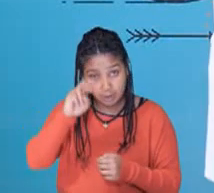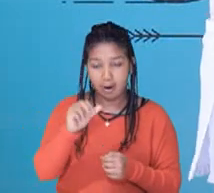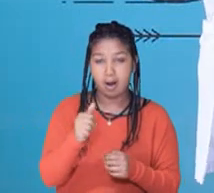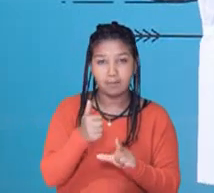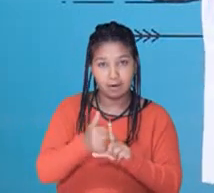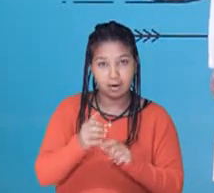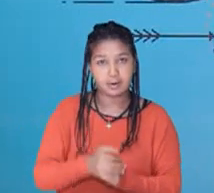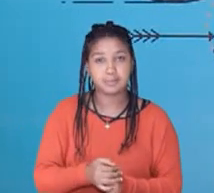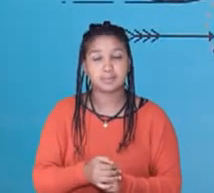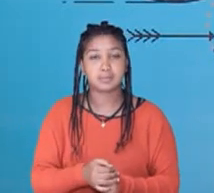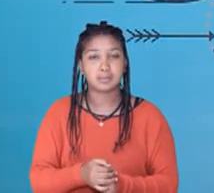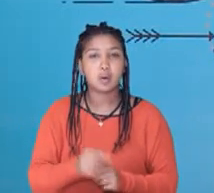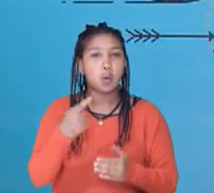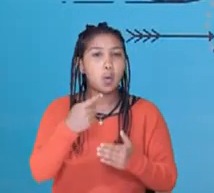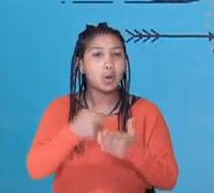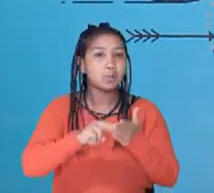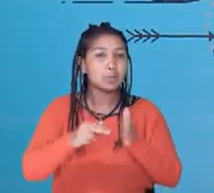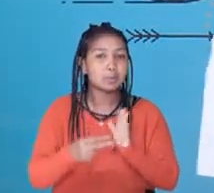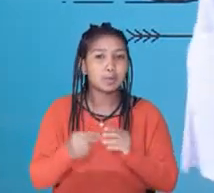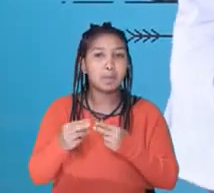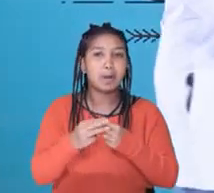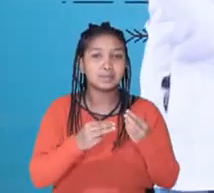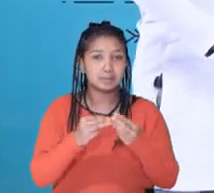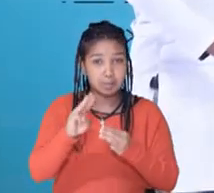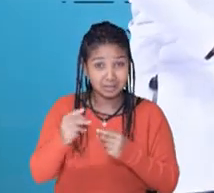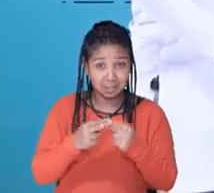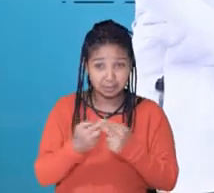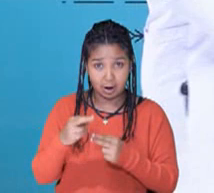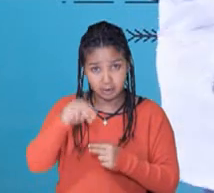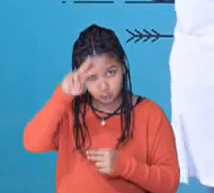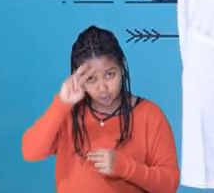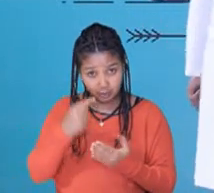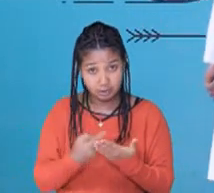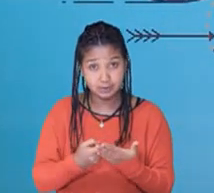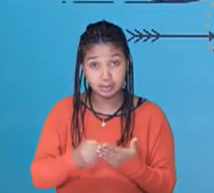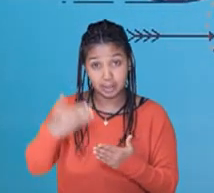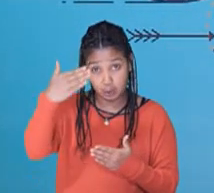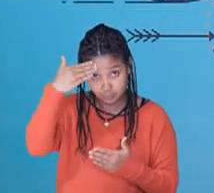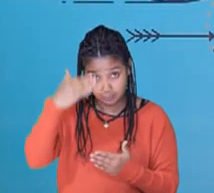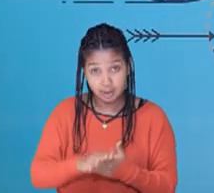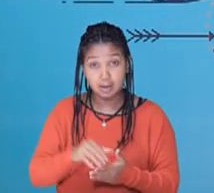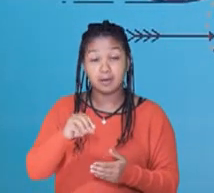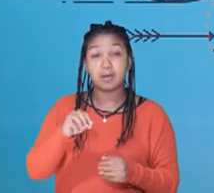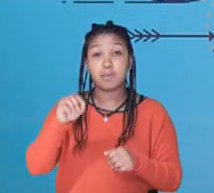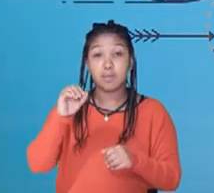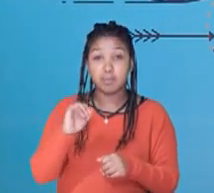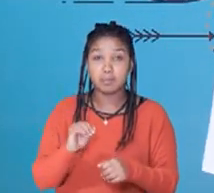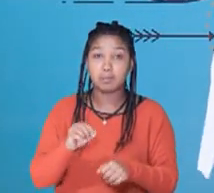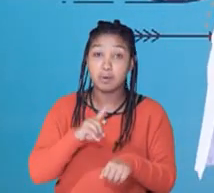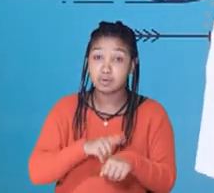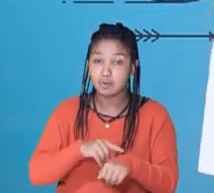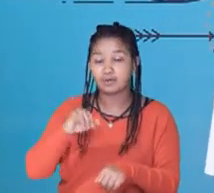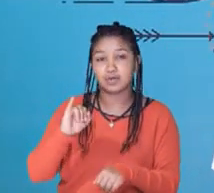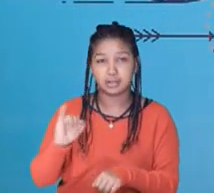alpha. Okay, what does it mean by mass times r squared? Well, it is known to be moment of